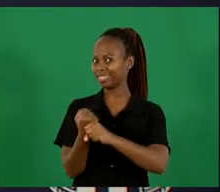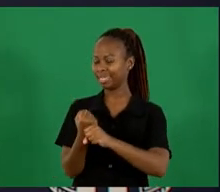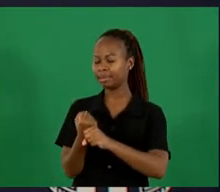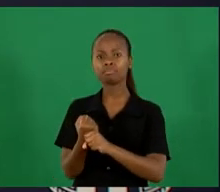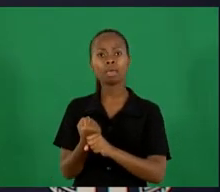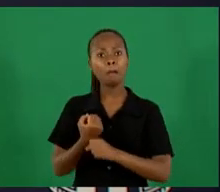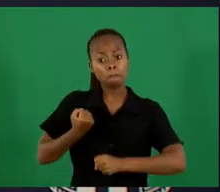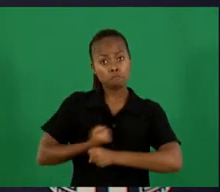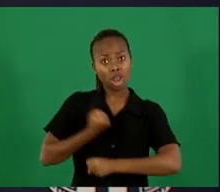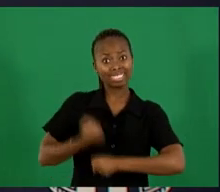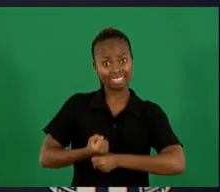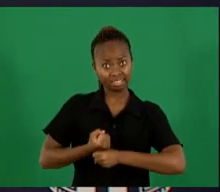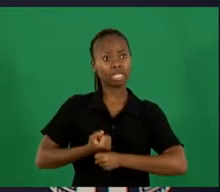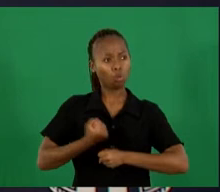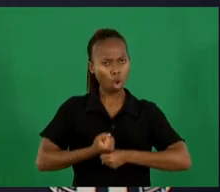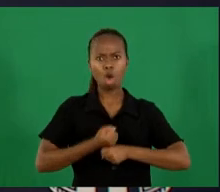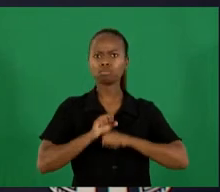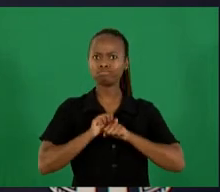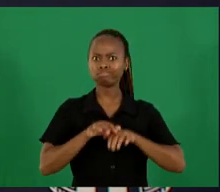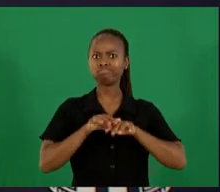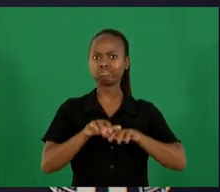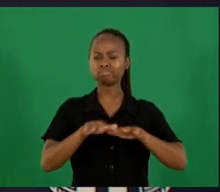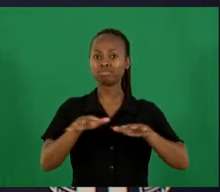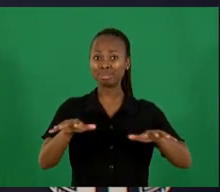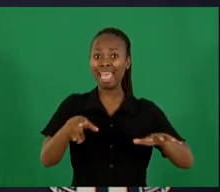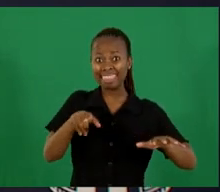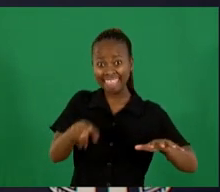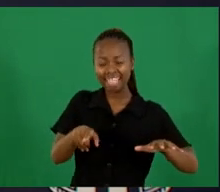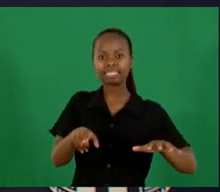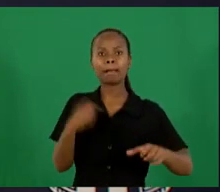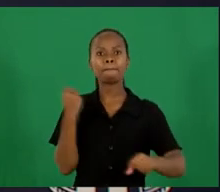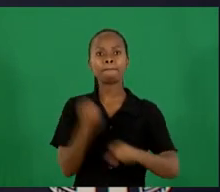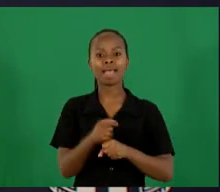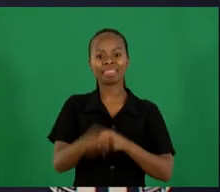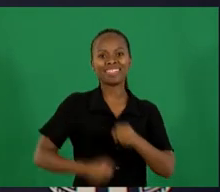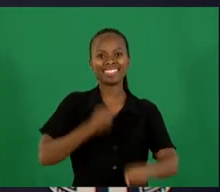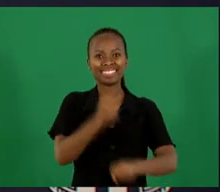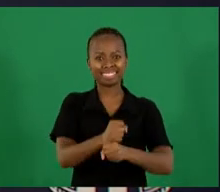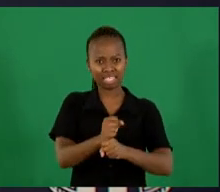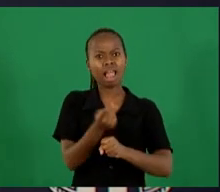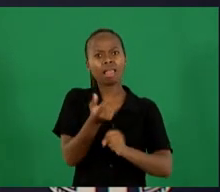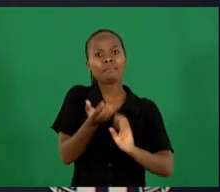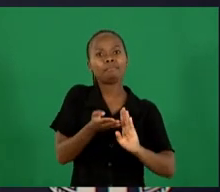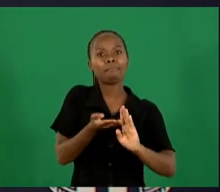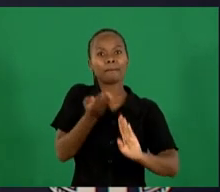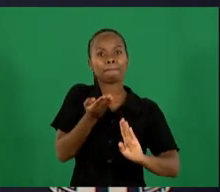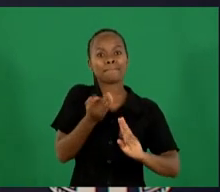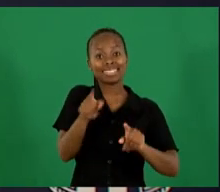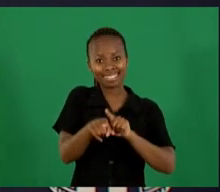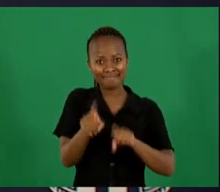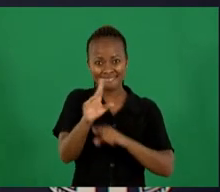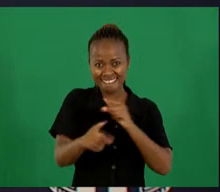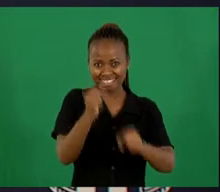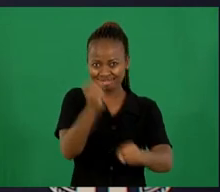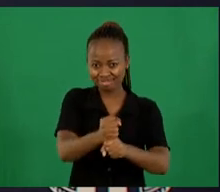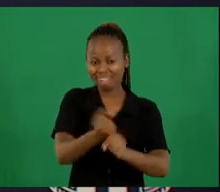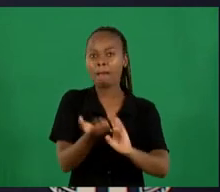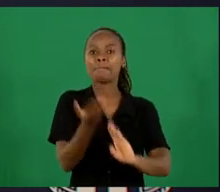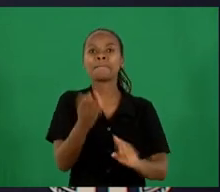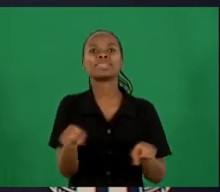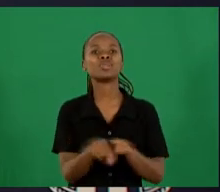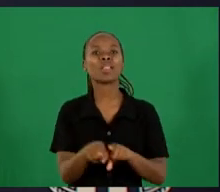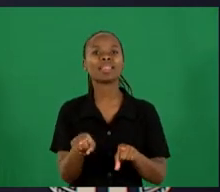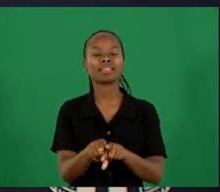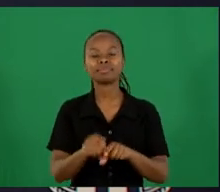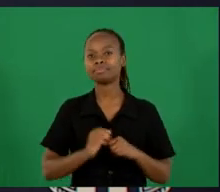inflation expectations raise the forecast for this year and next. While core inflation in